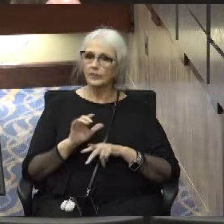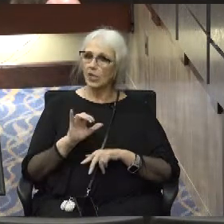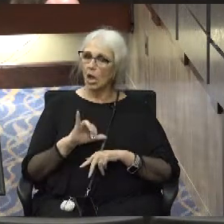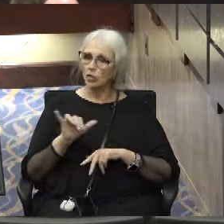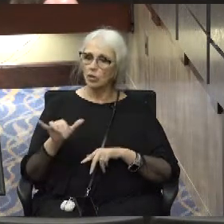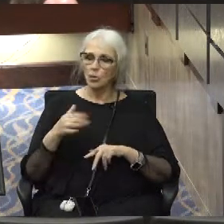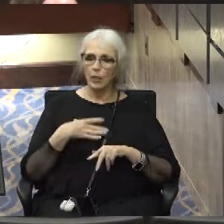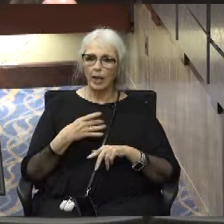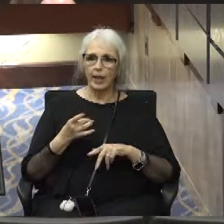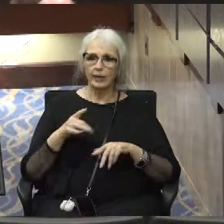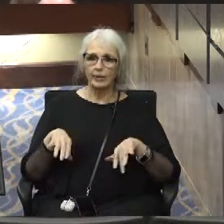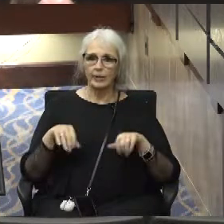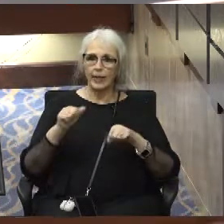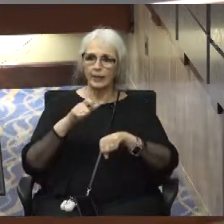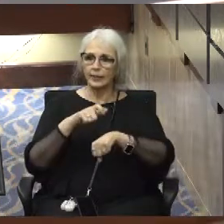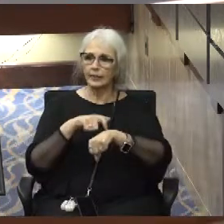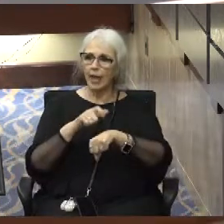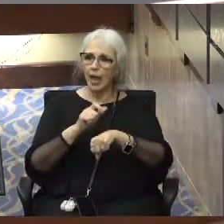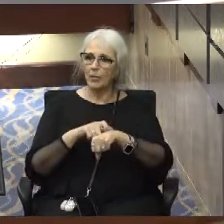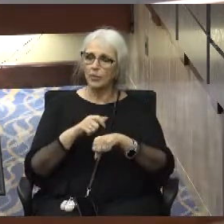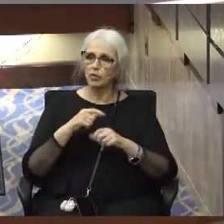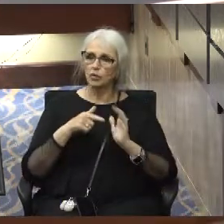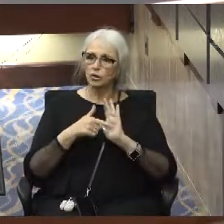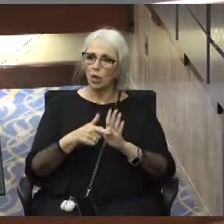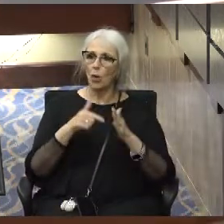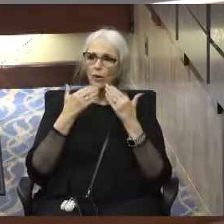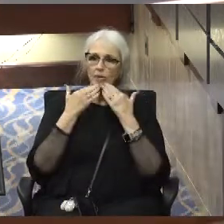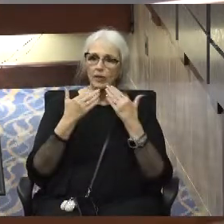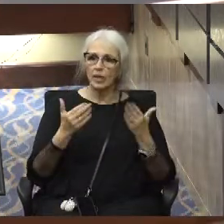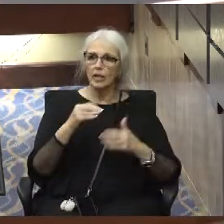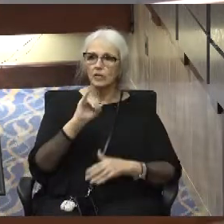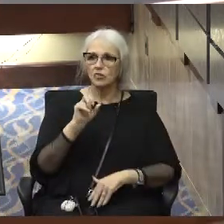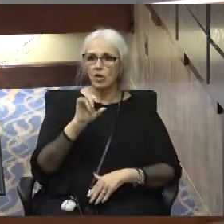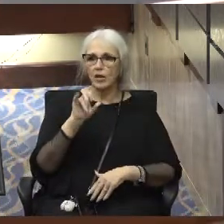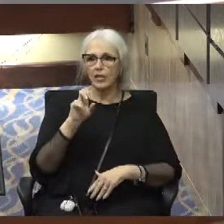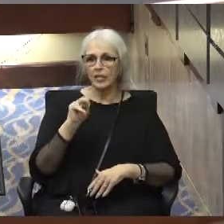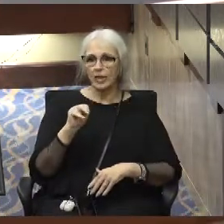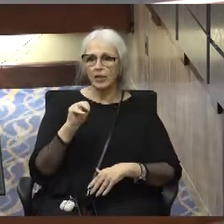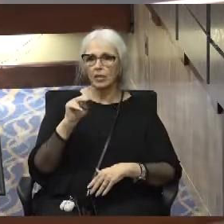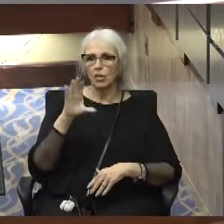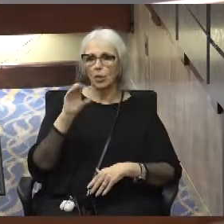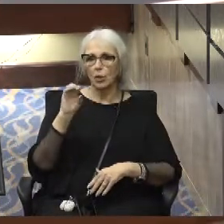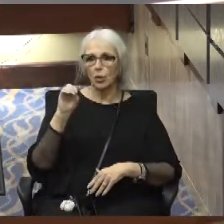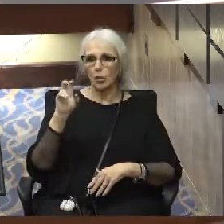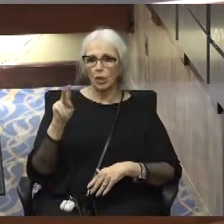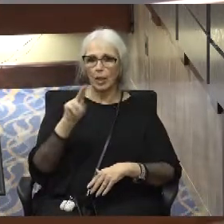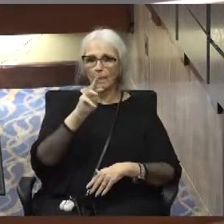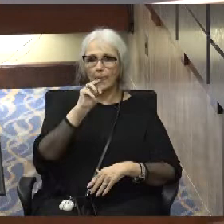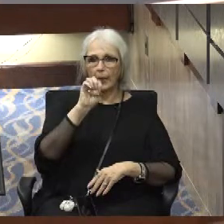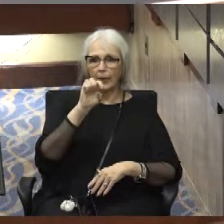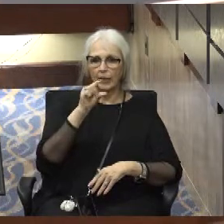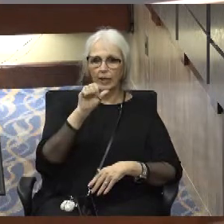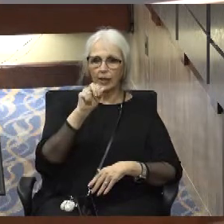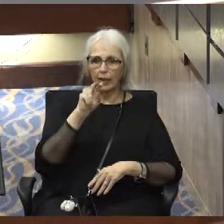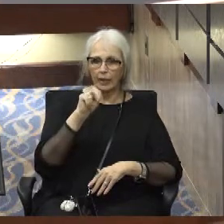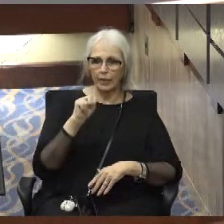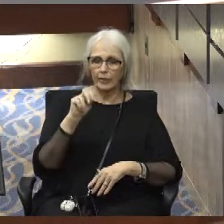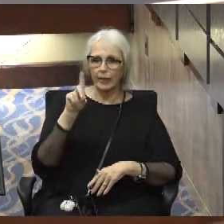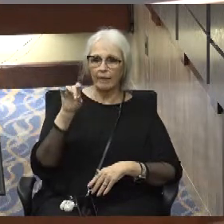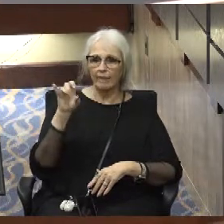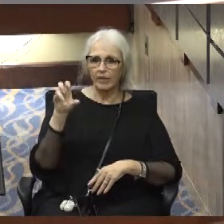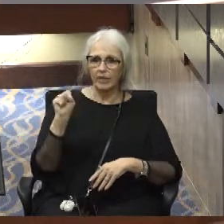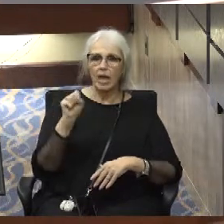Take some time and express our thanks to Jonathan Cook, Megan Davis, and the Parks team, as well as